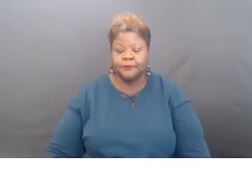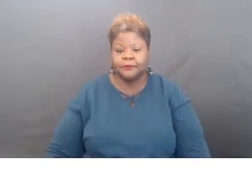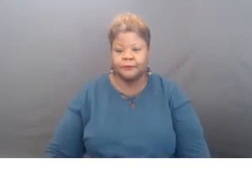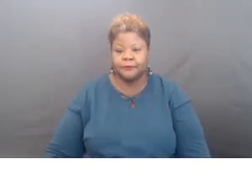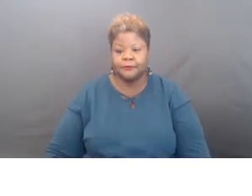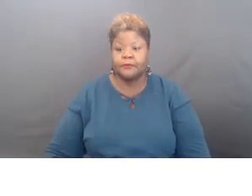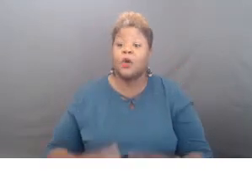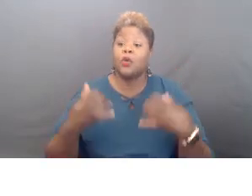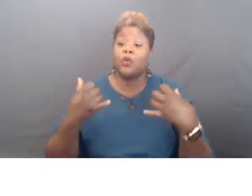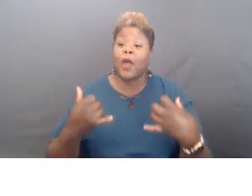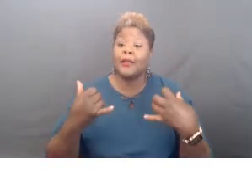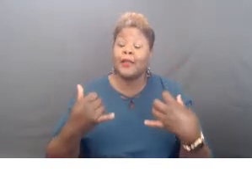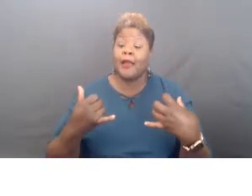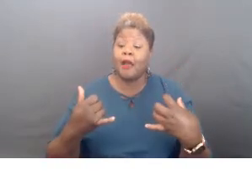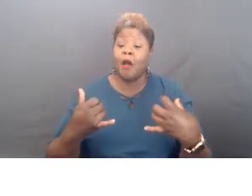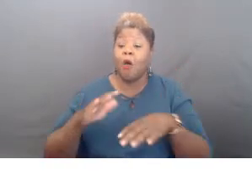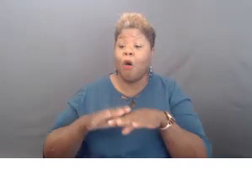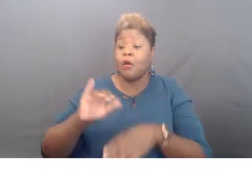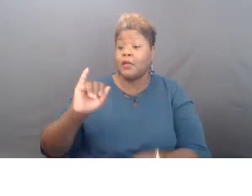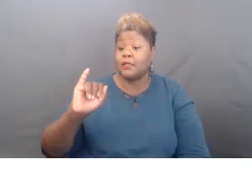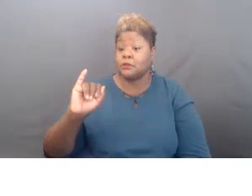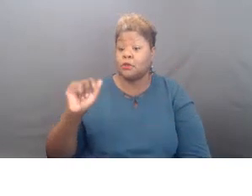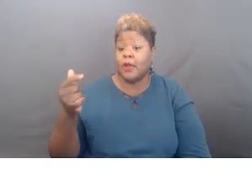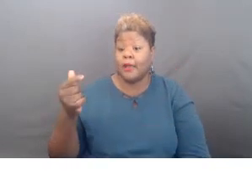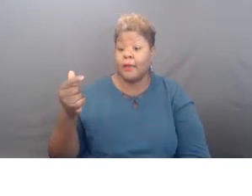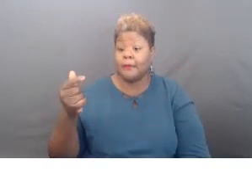So right now on Instagram,